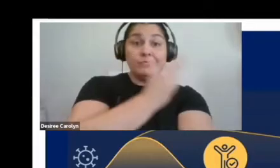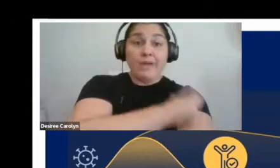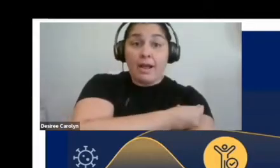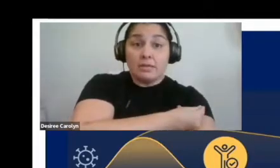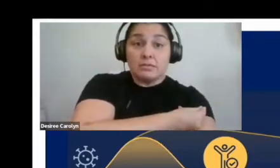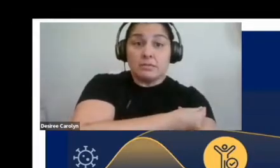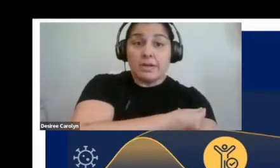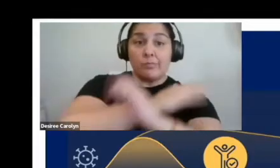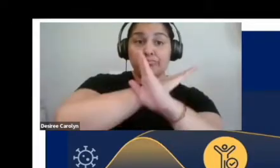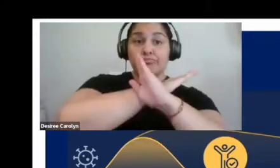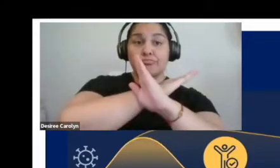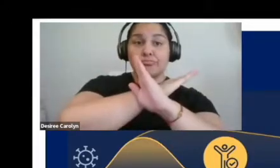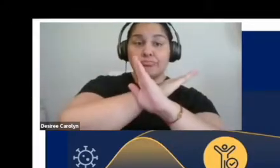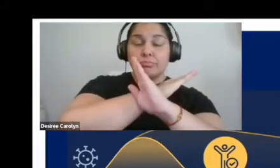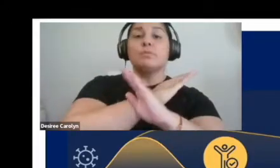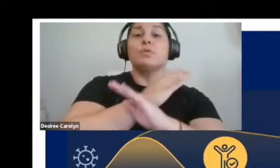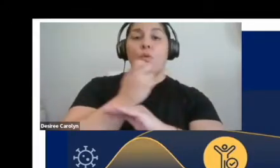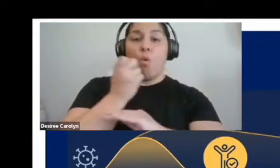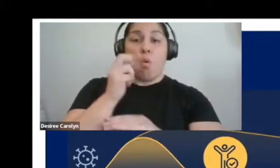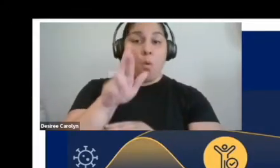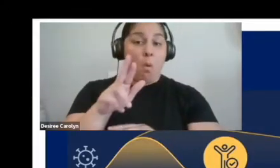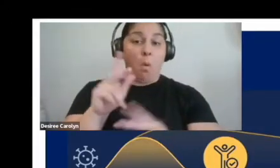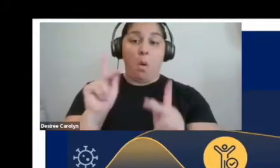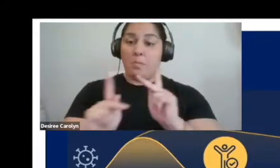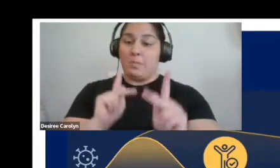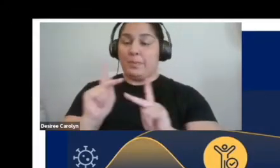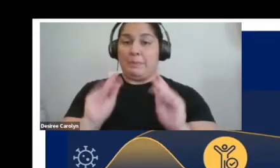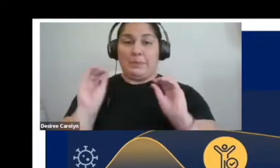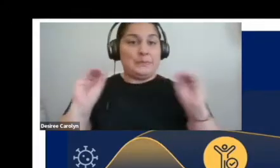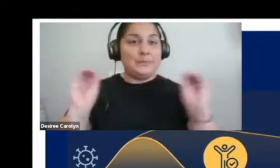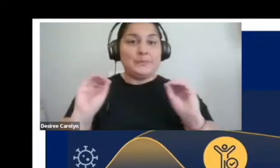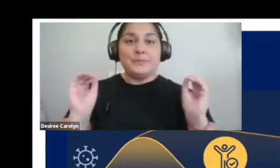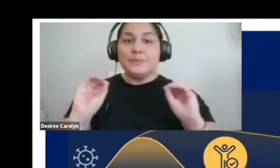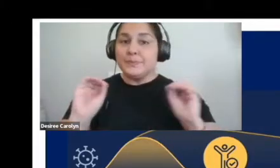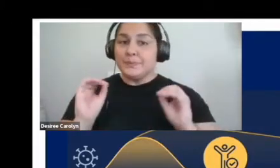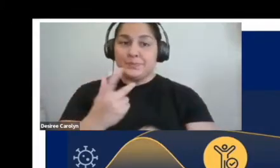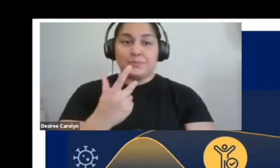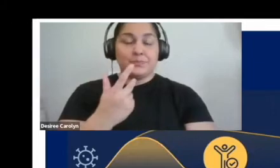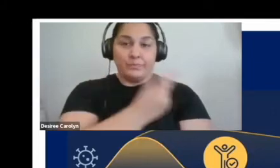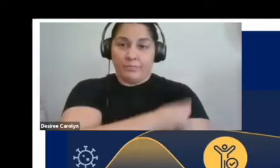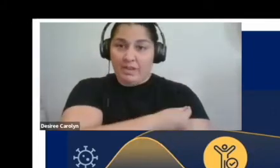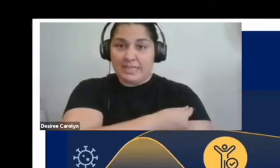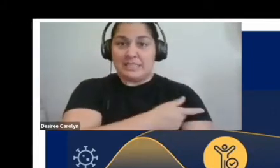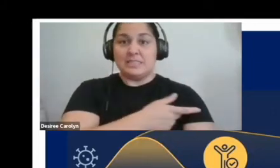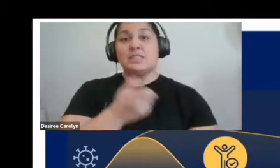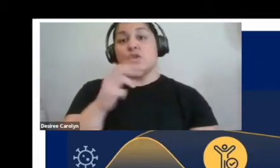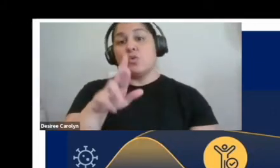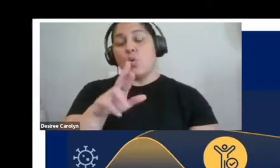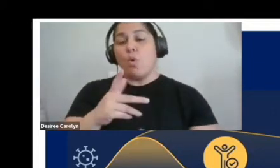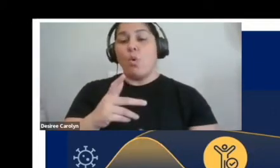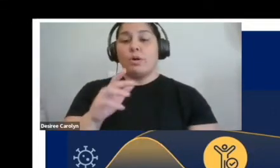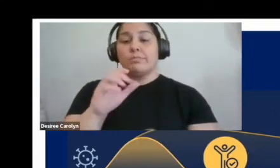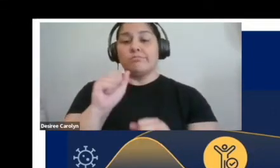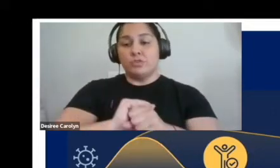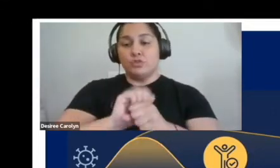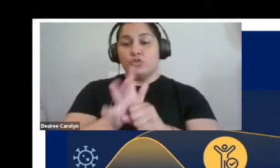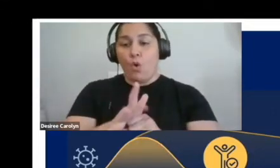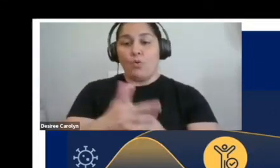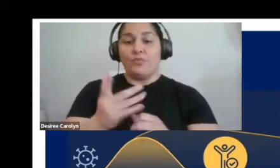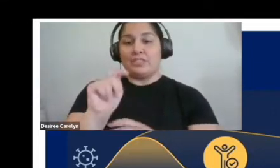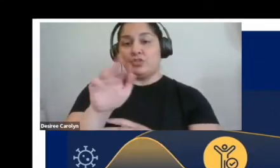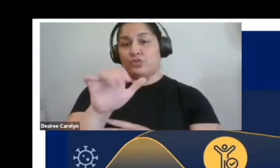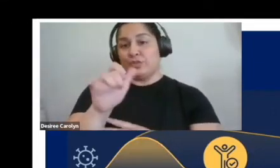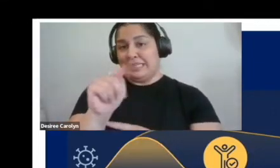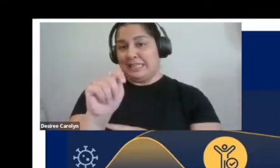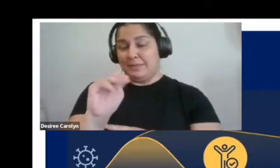protect against COVID or people who receive COVID treatment. There are a lot of technical names for the condition.